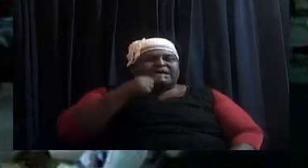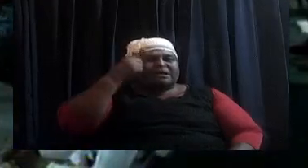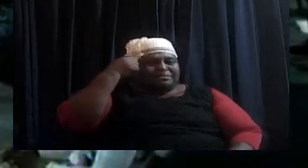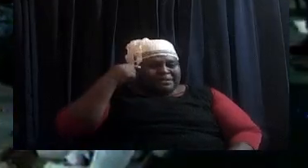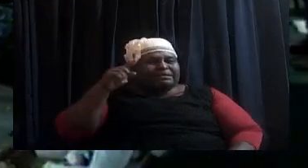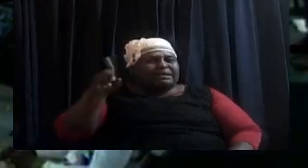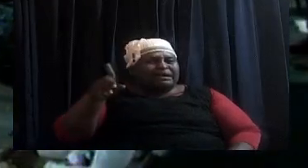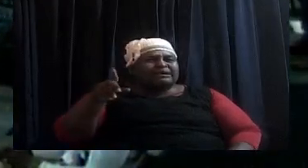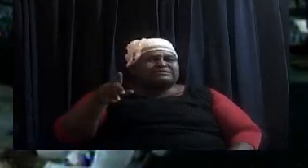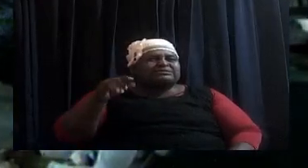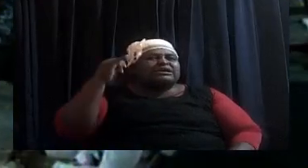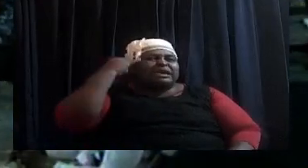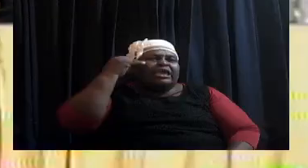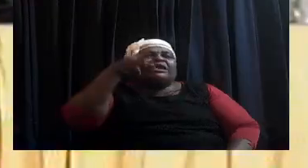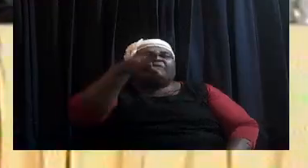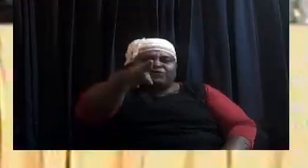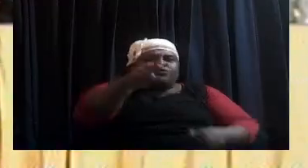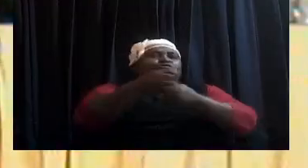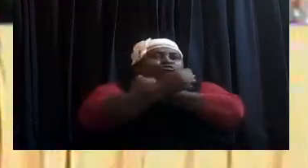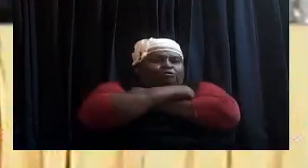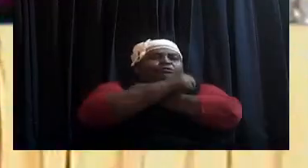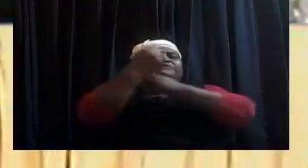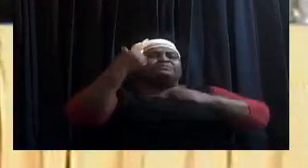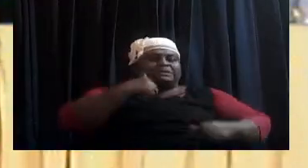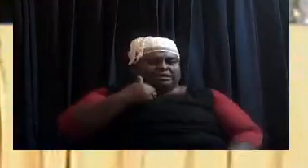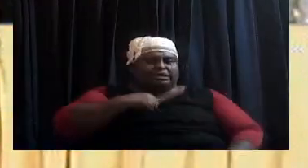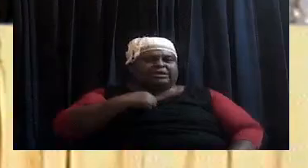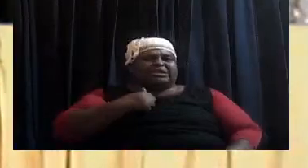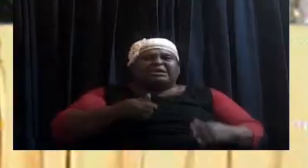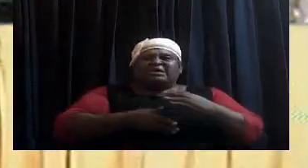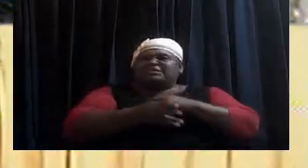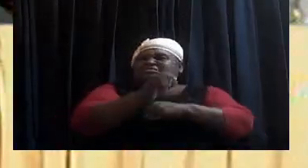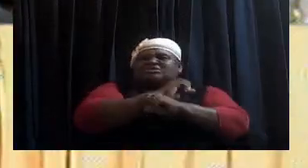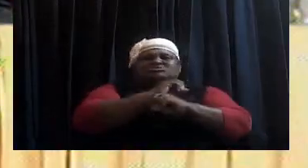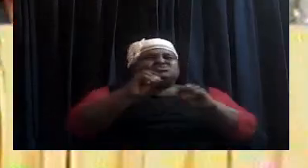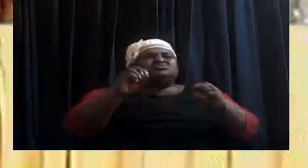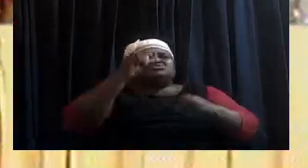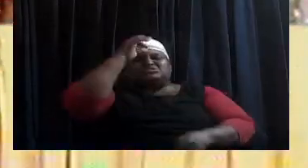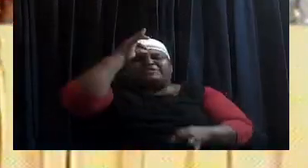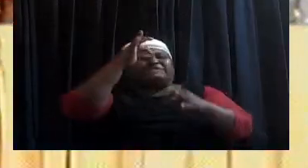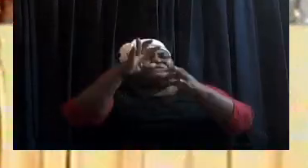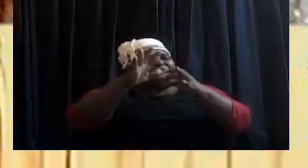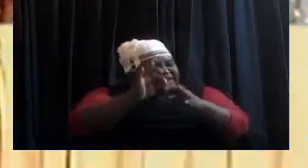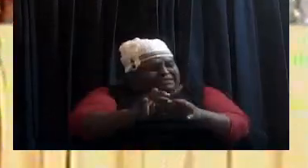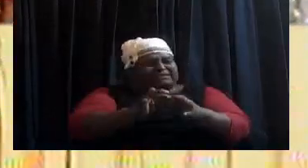Because if you love me, there is no space.